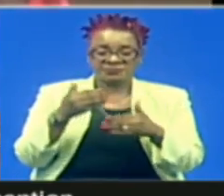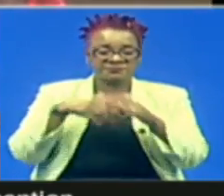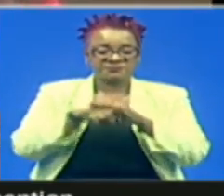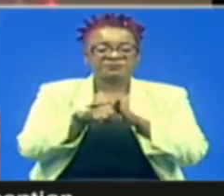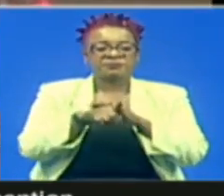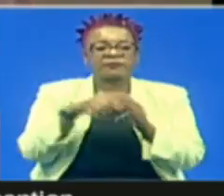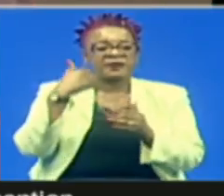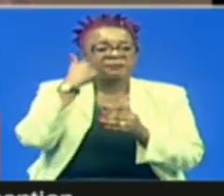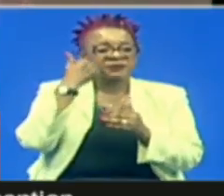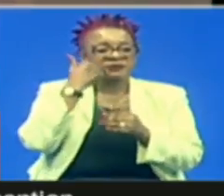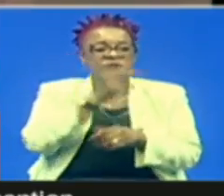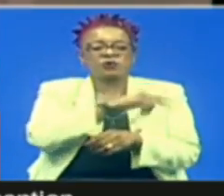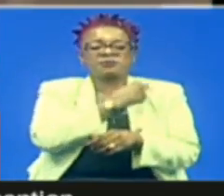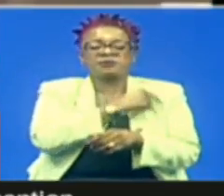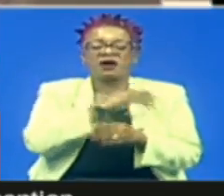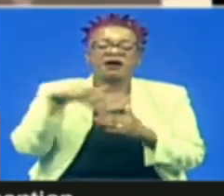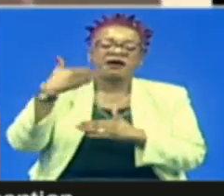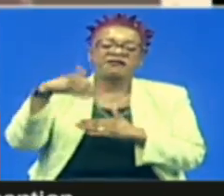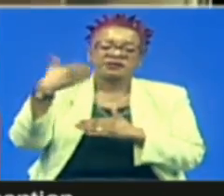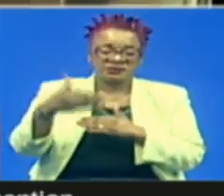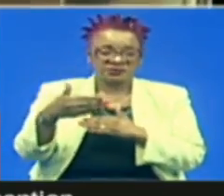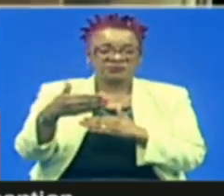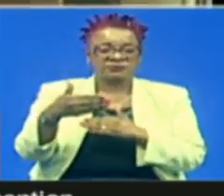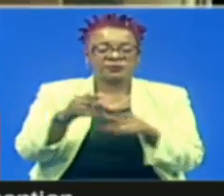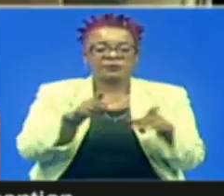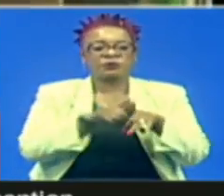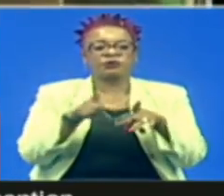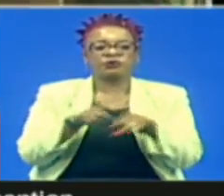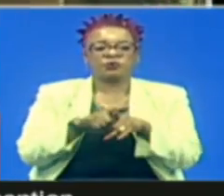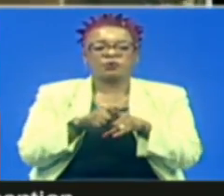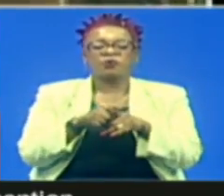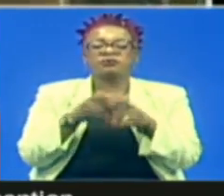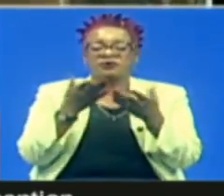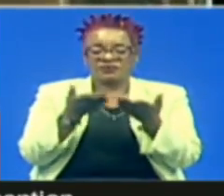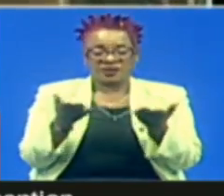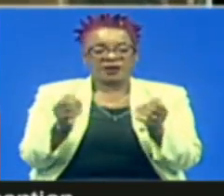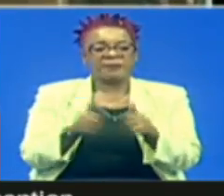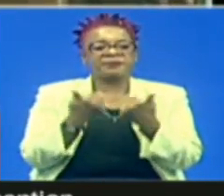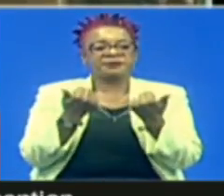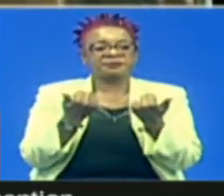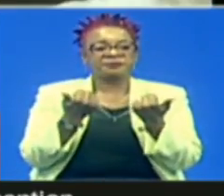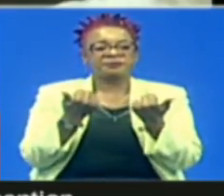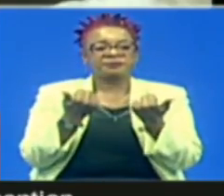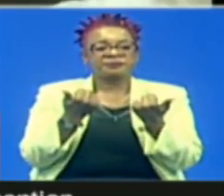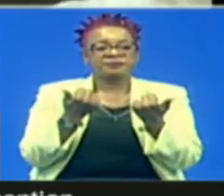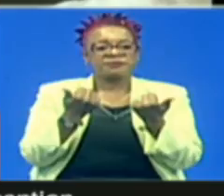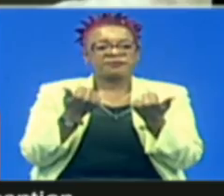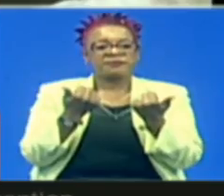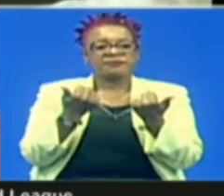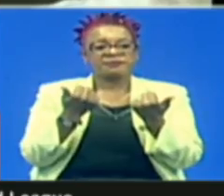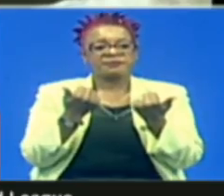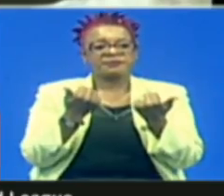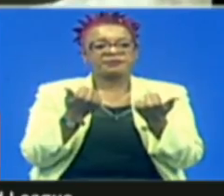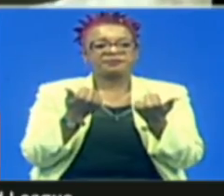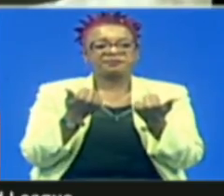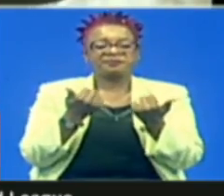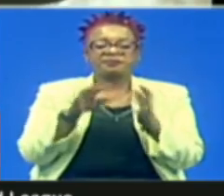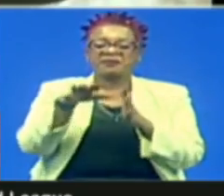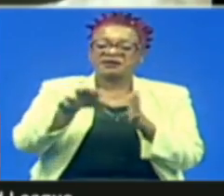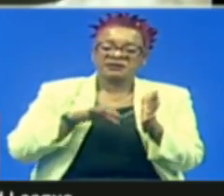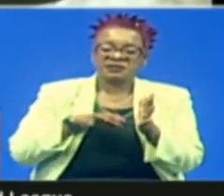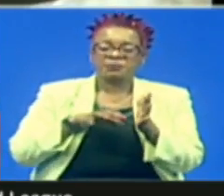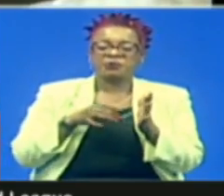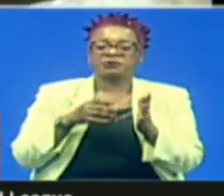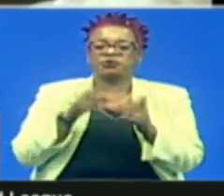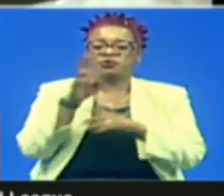in hospital on a daily basis also continues to take a toll on their loved ones. Gharama ya barabara, unakuja na